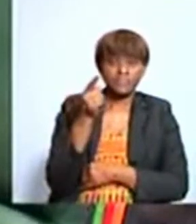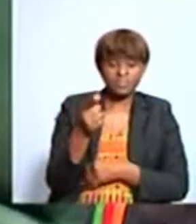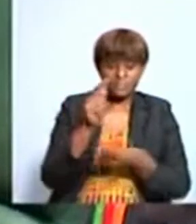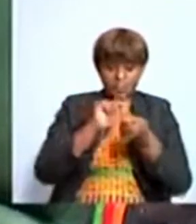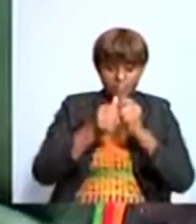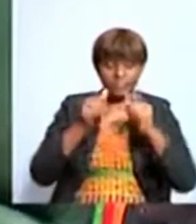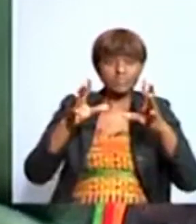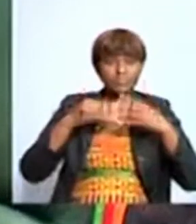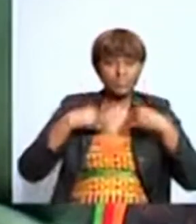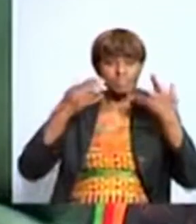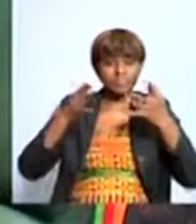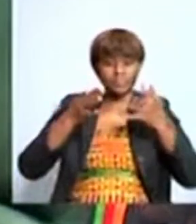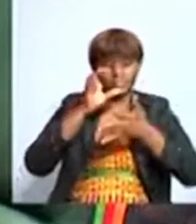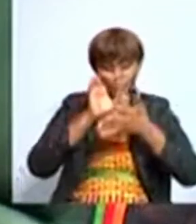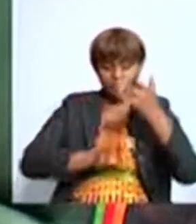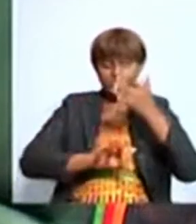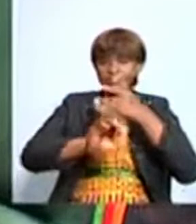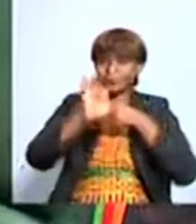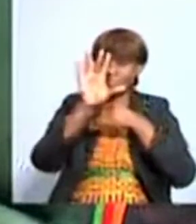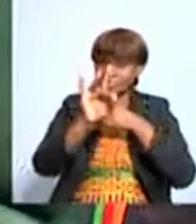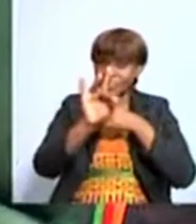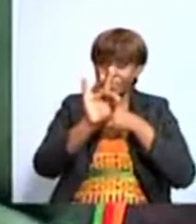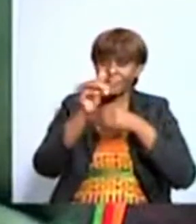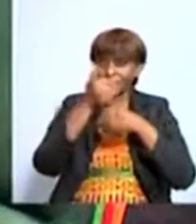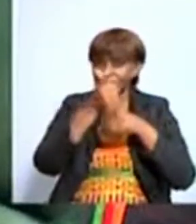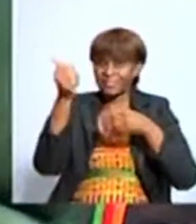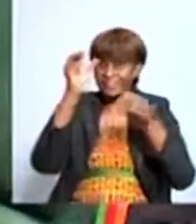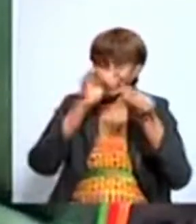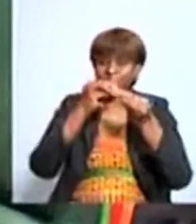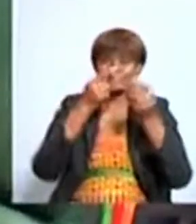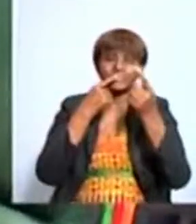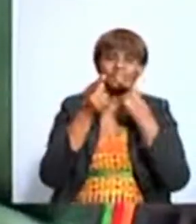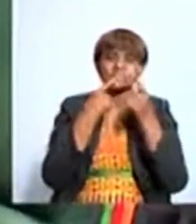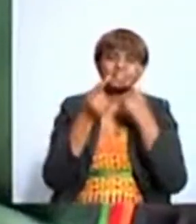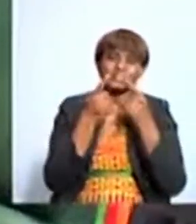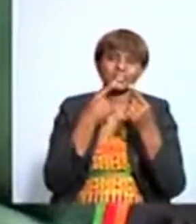is agreed to. Clause 8 as amended. Any further debate?